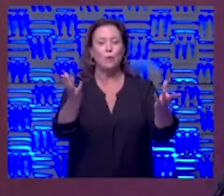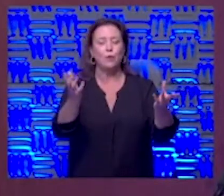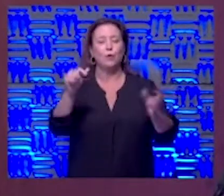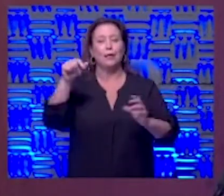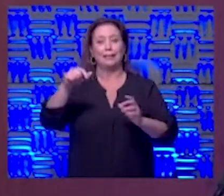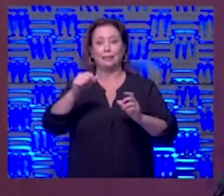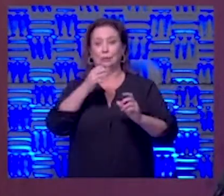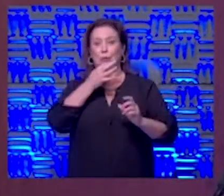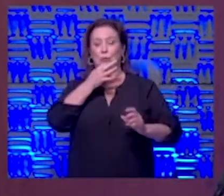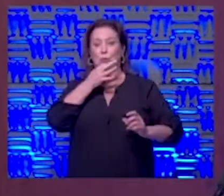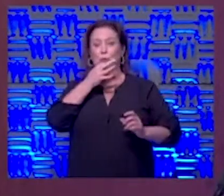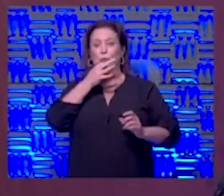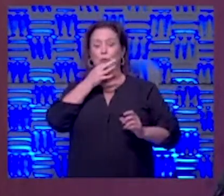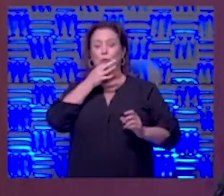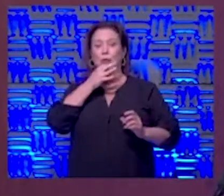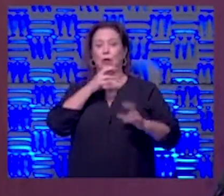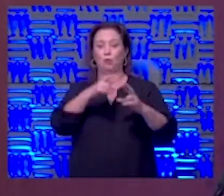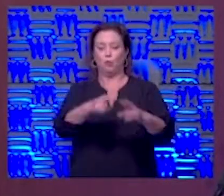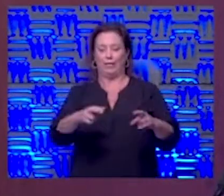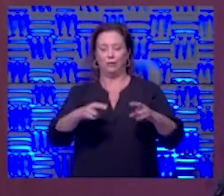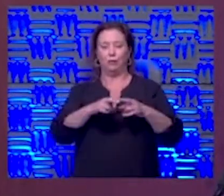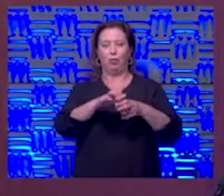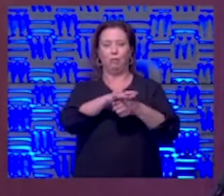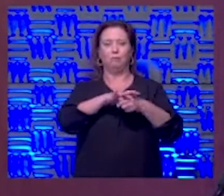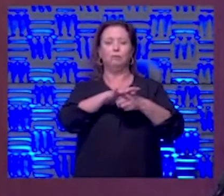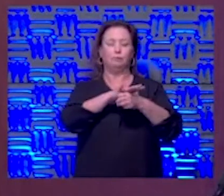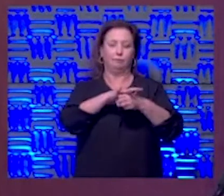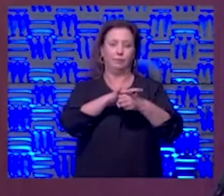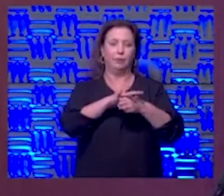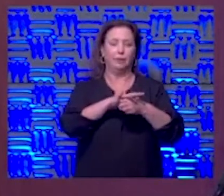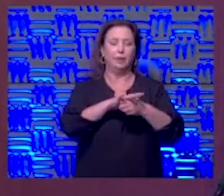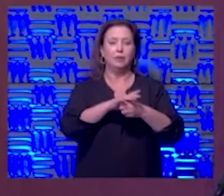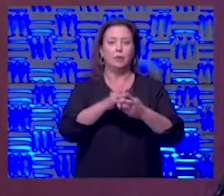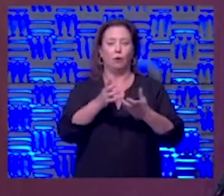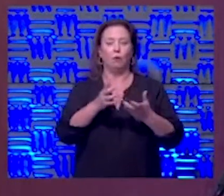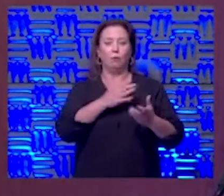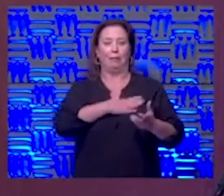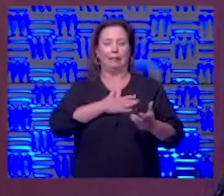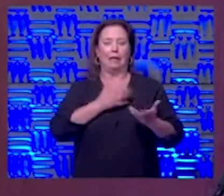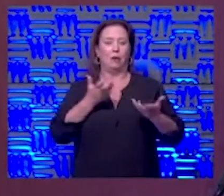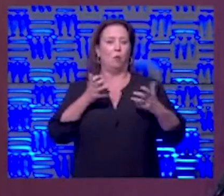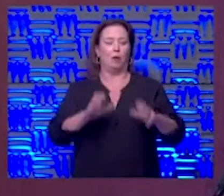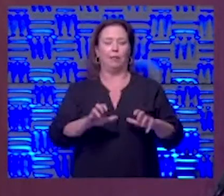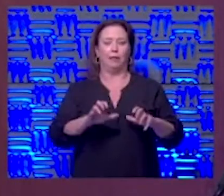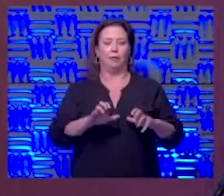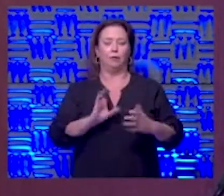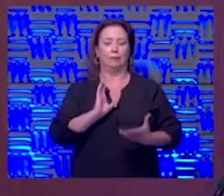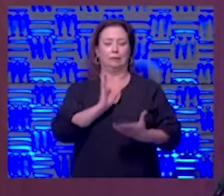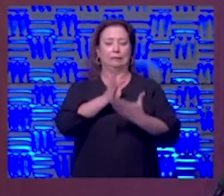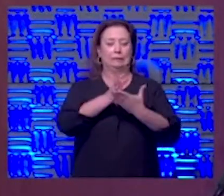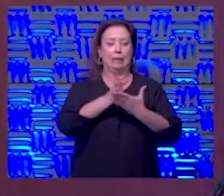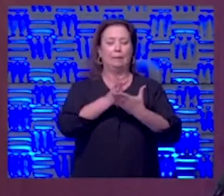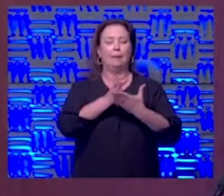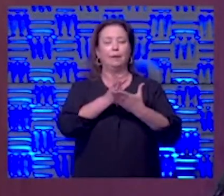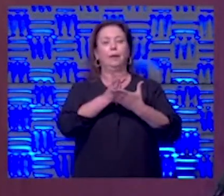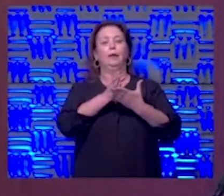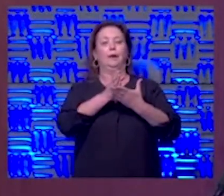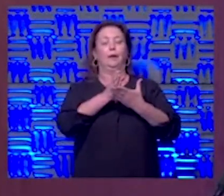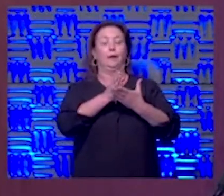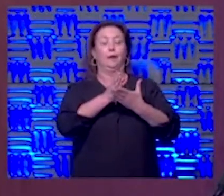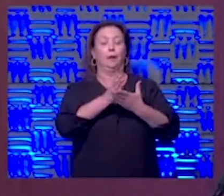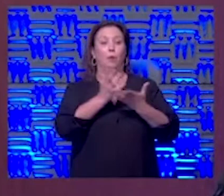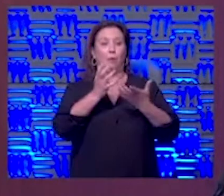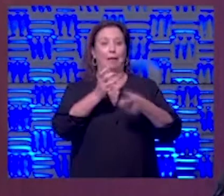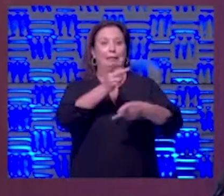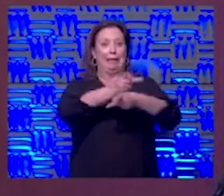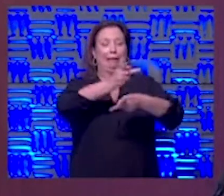that's coming really regionally, and that should not be a deterrent from really continuing to take care of our frail